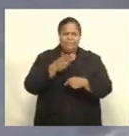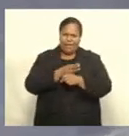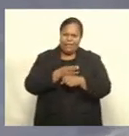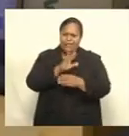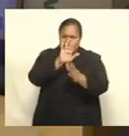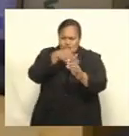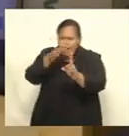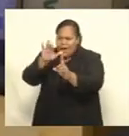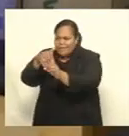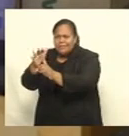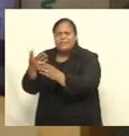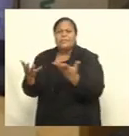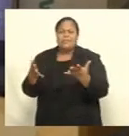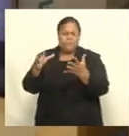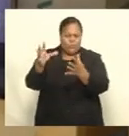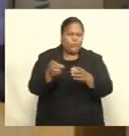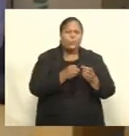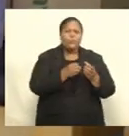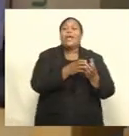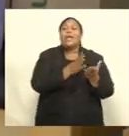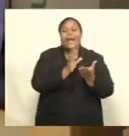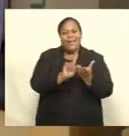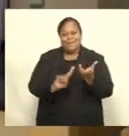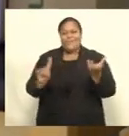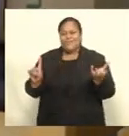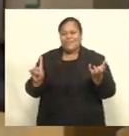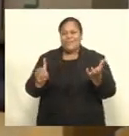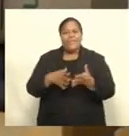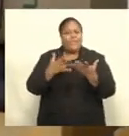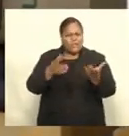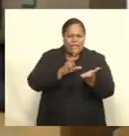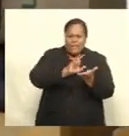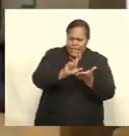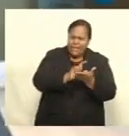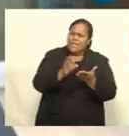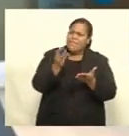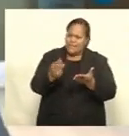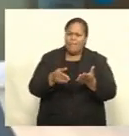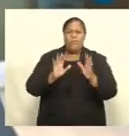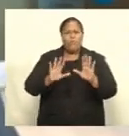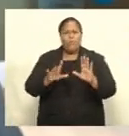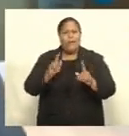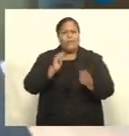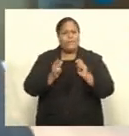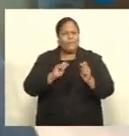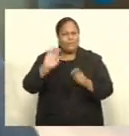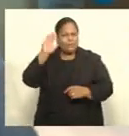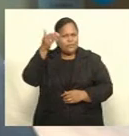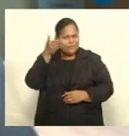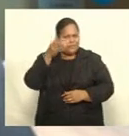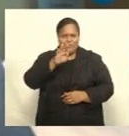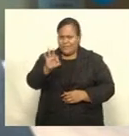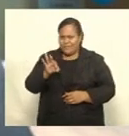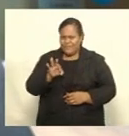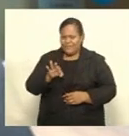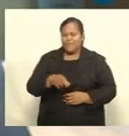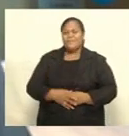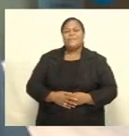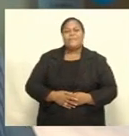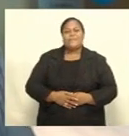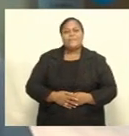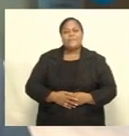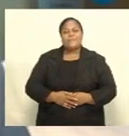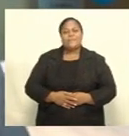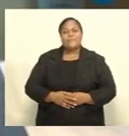these individuals have been cleared, while some are still awaiting their test results. If you know somebody that's